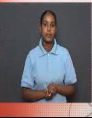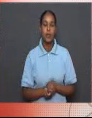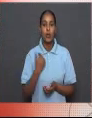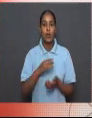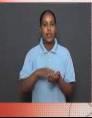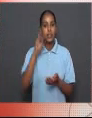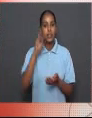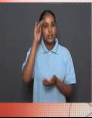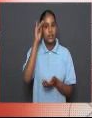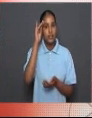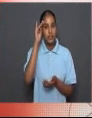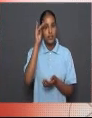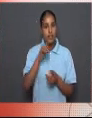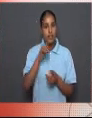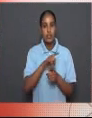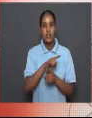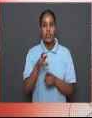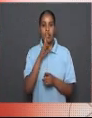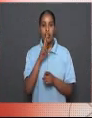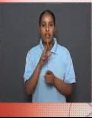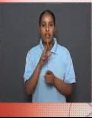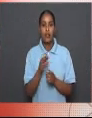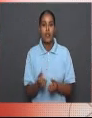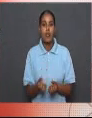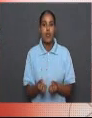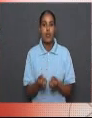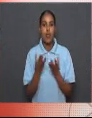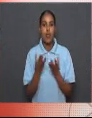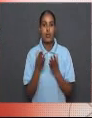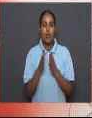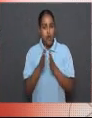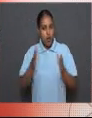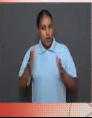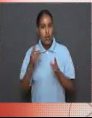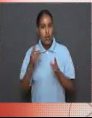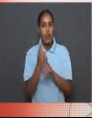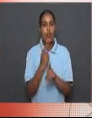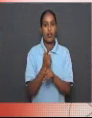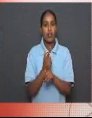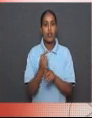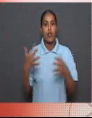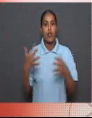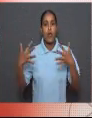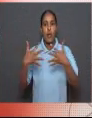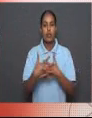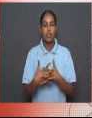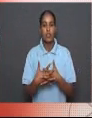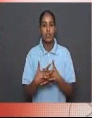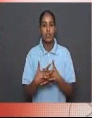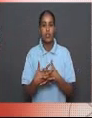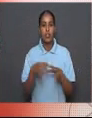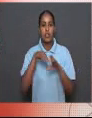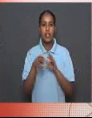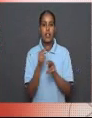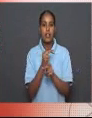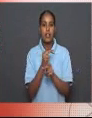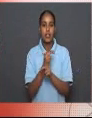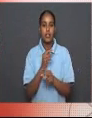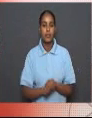We learned that they are some of the most widely occurring compounds in